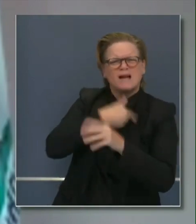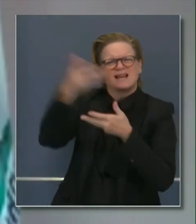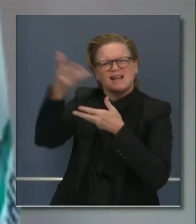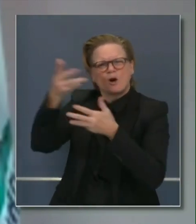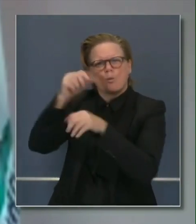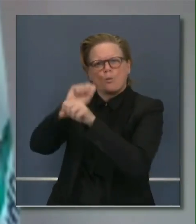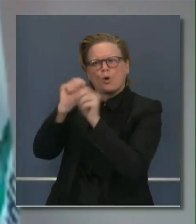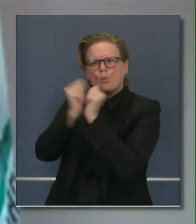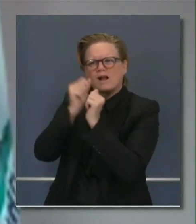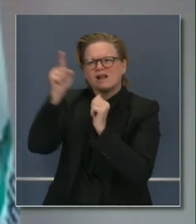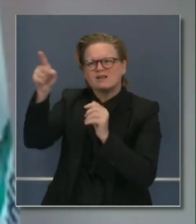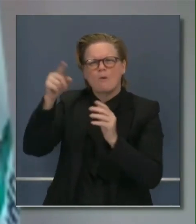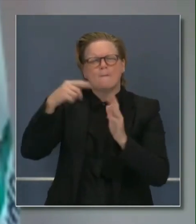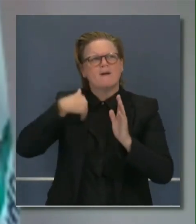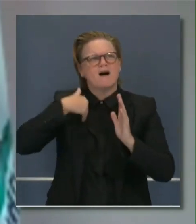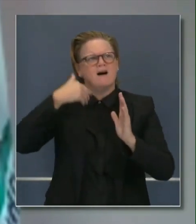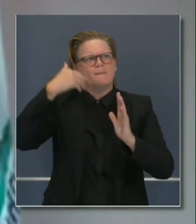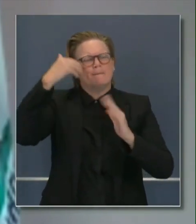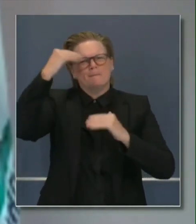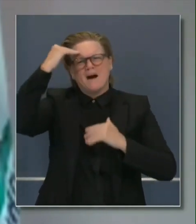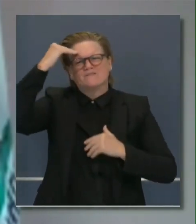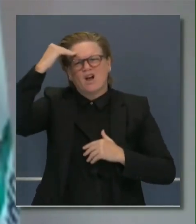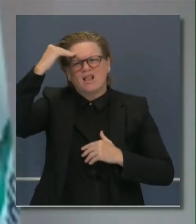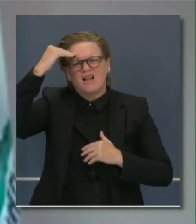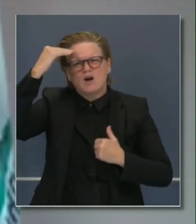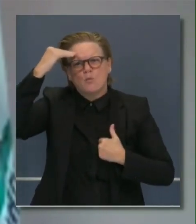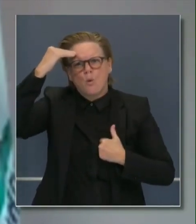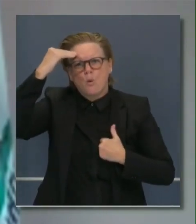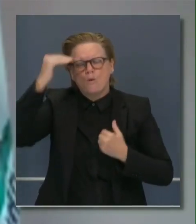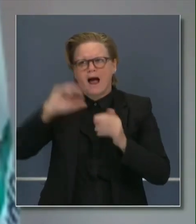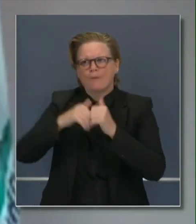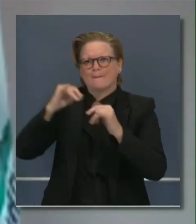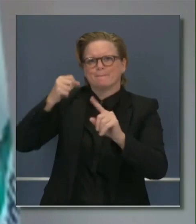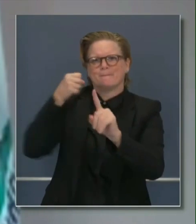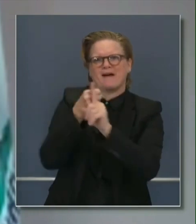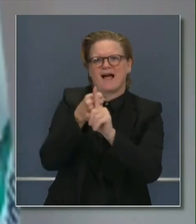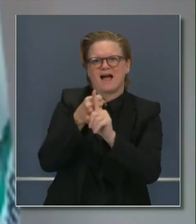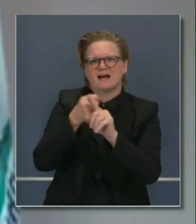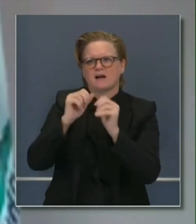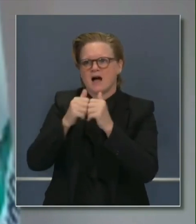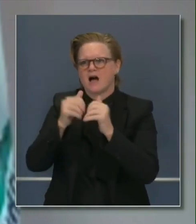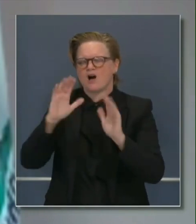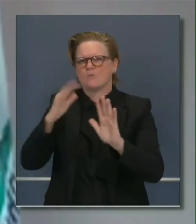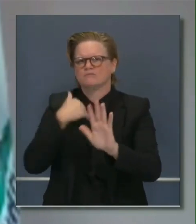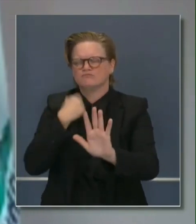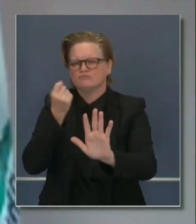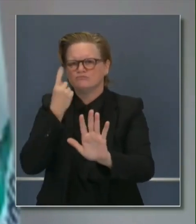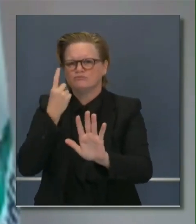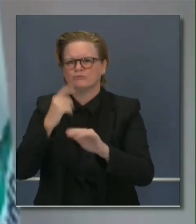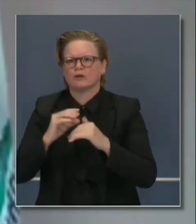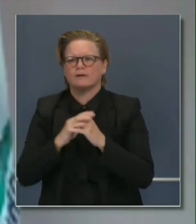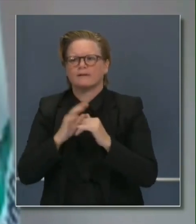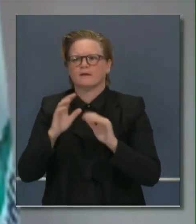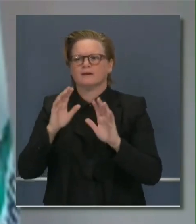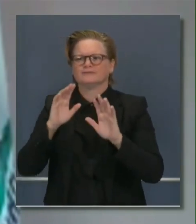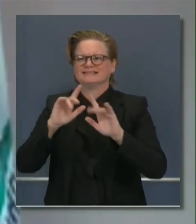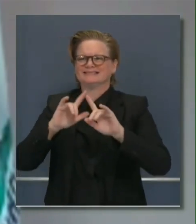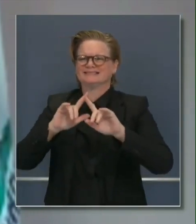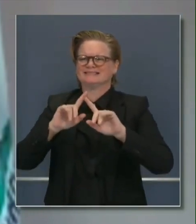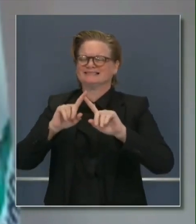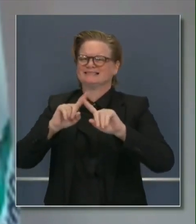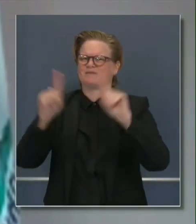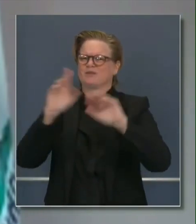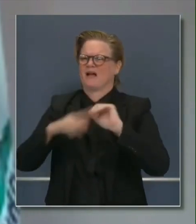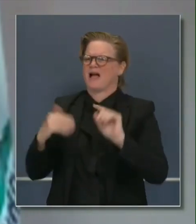the ICU capacity, keeping that into account. But as we said, unlike in the spring and certainly